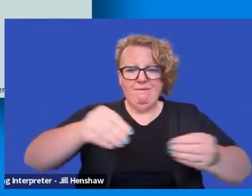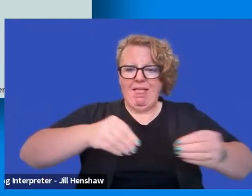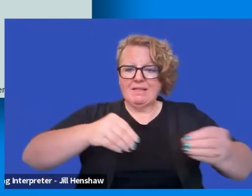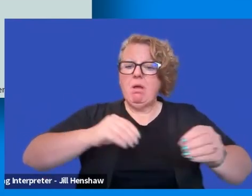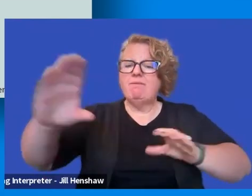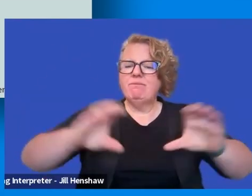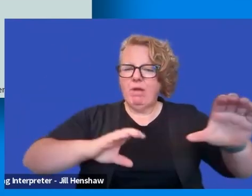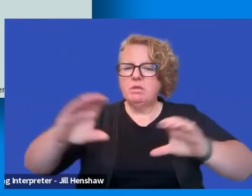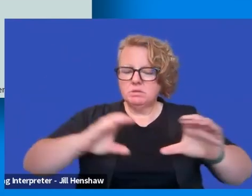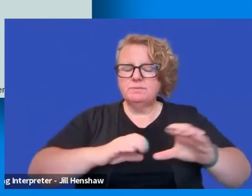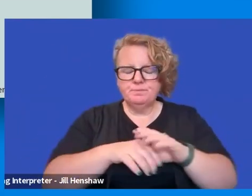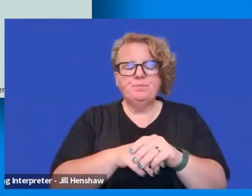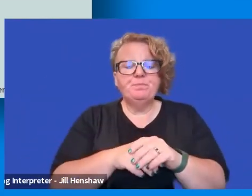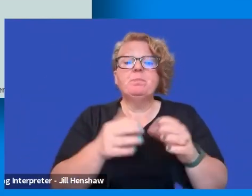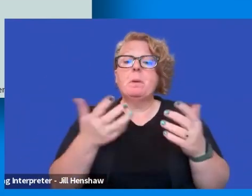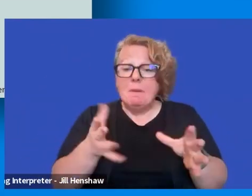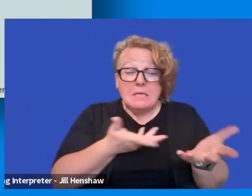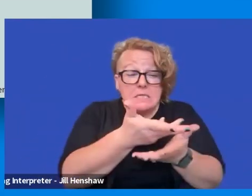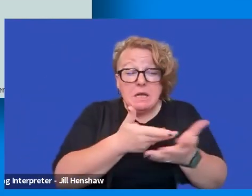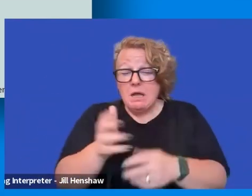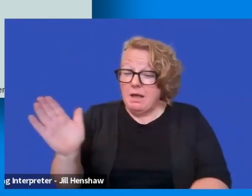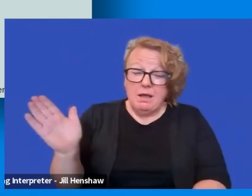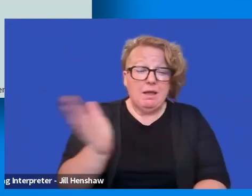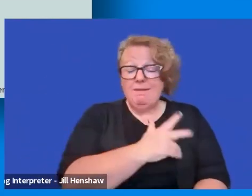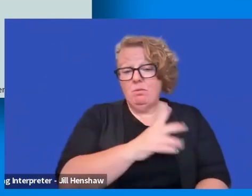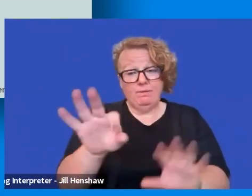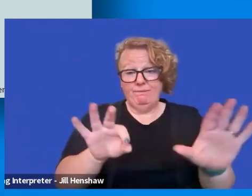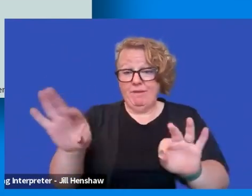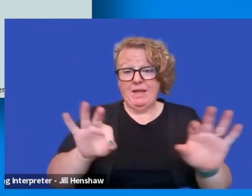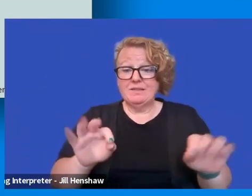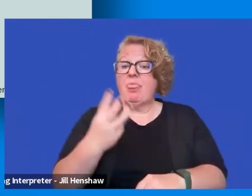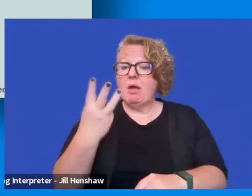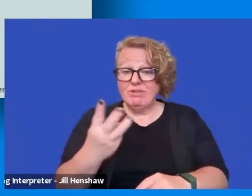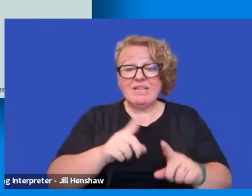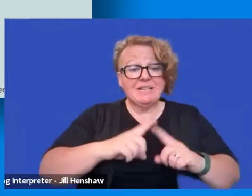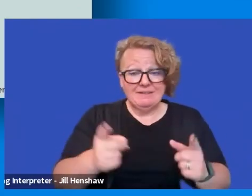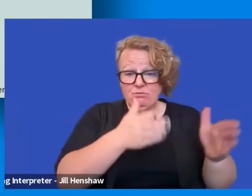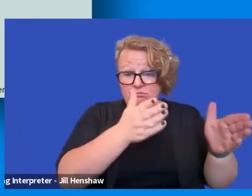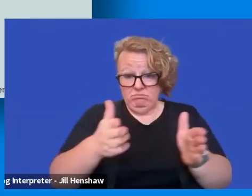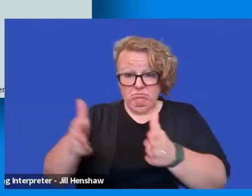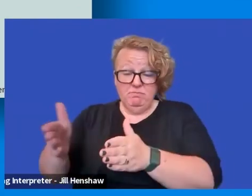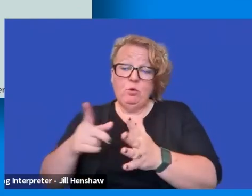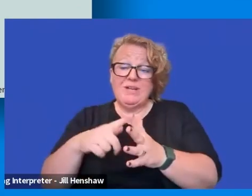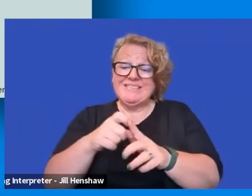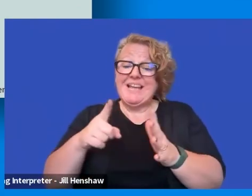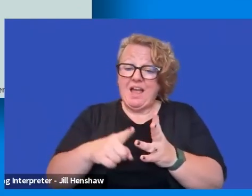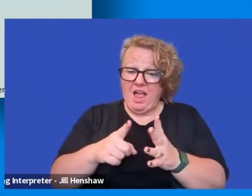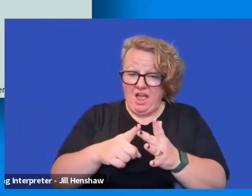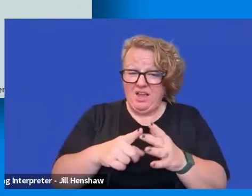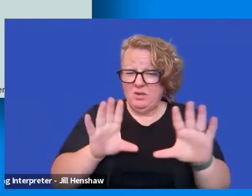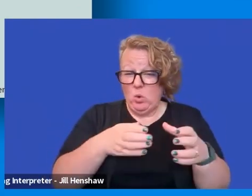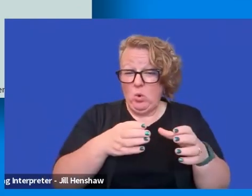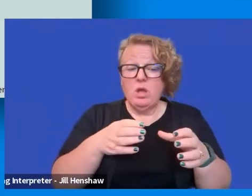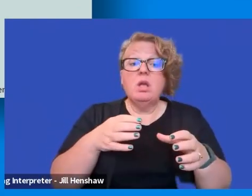funds. We spoke to everyone invited in our 3 rounds that we organized with the EDI Caucus. So this was